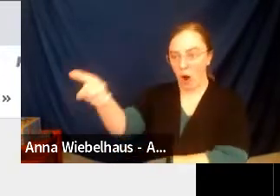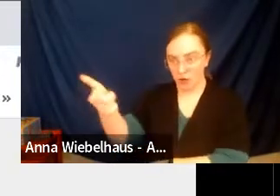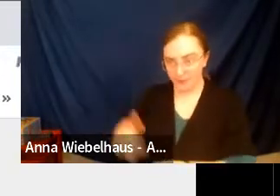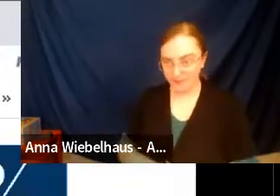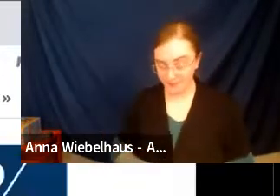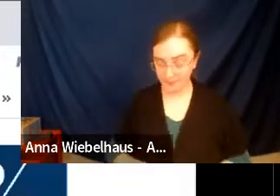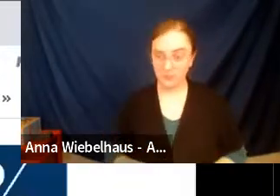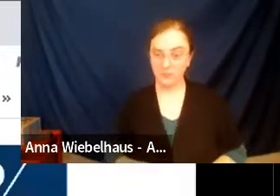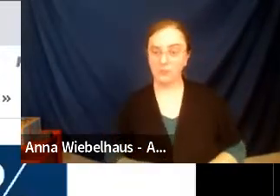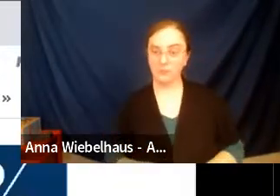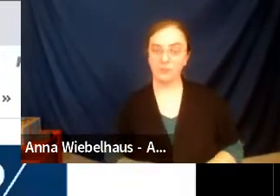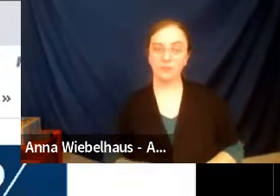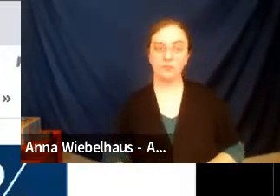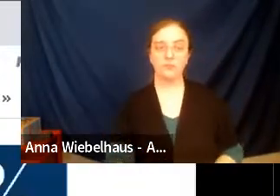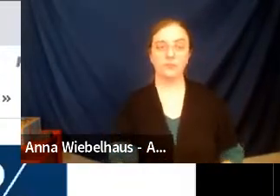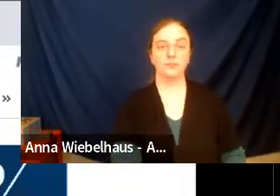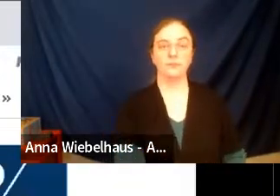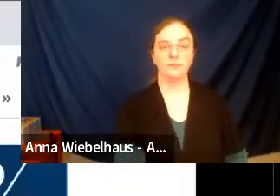right now.